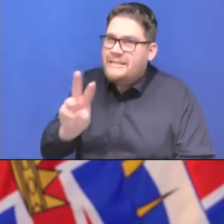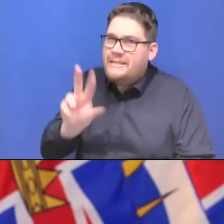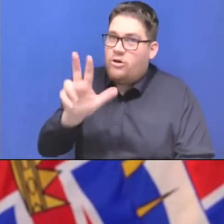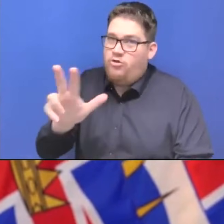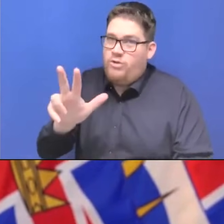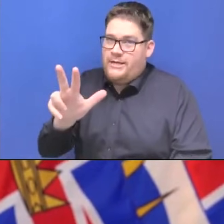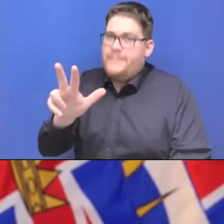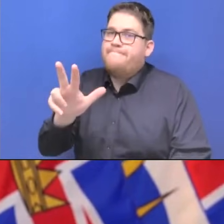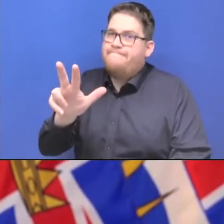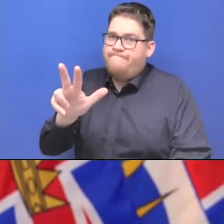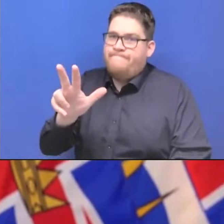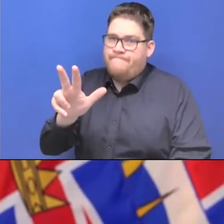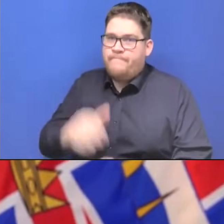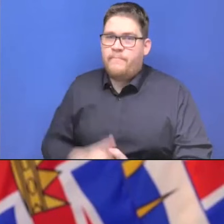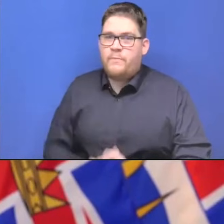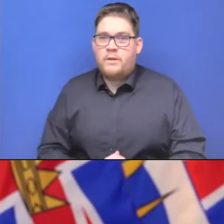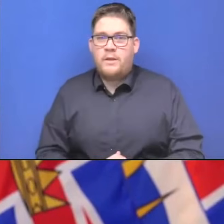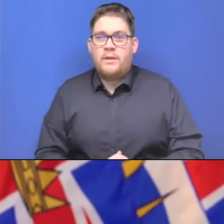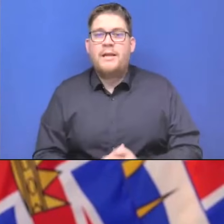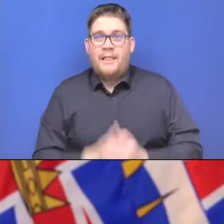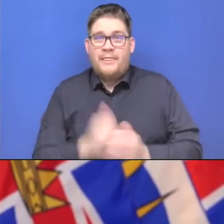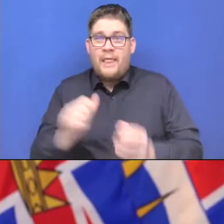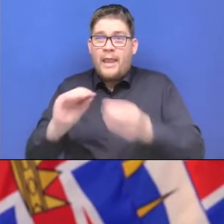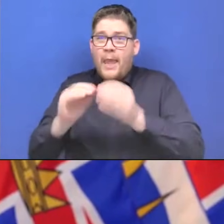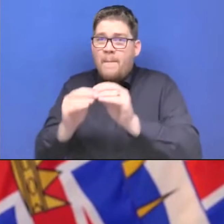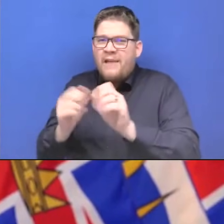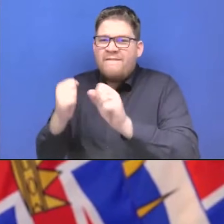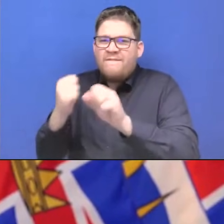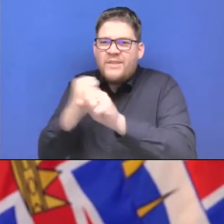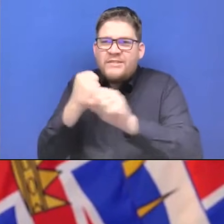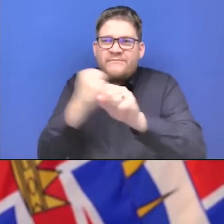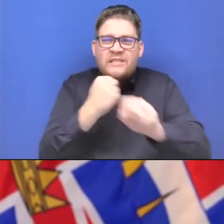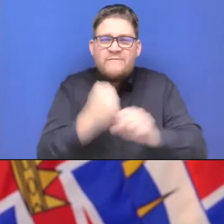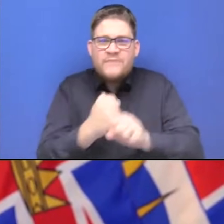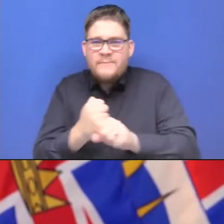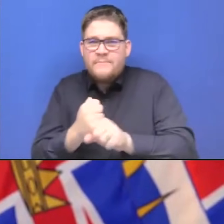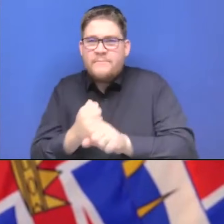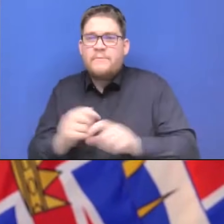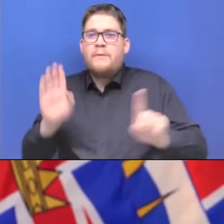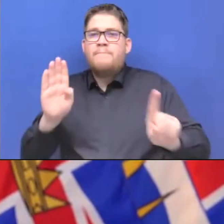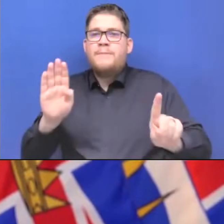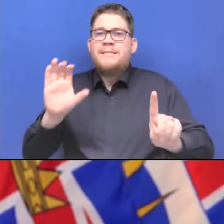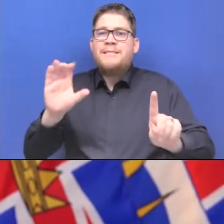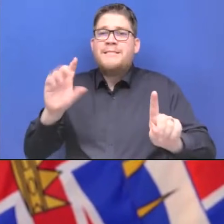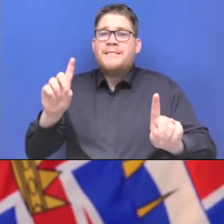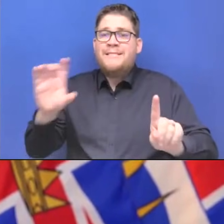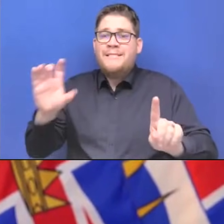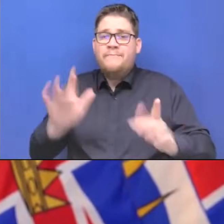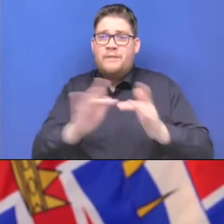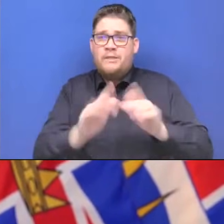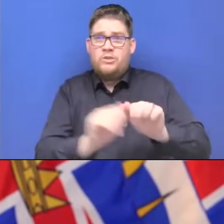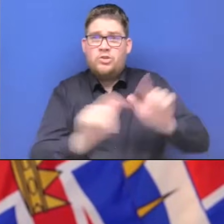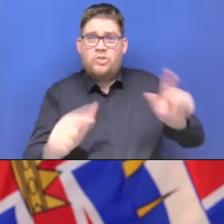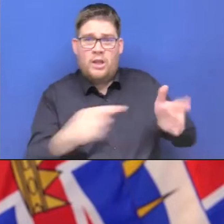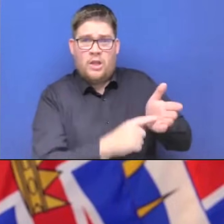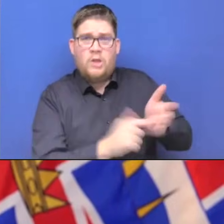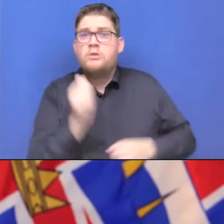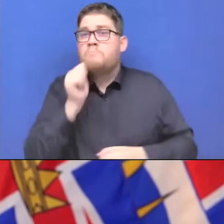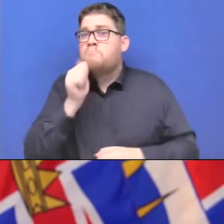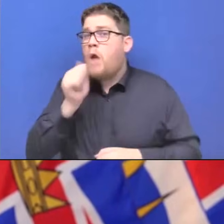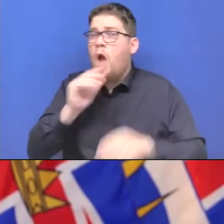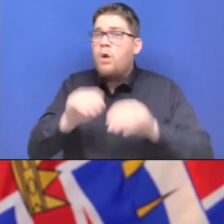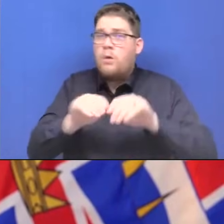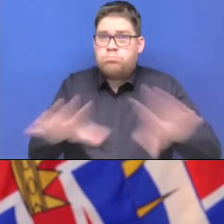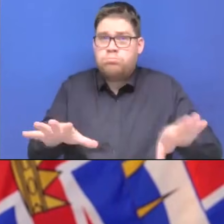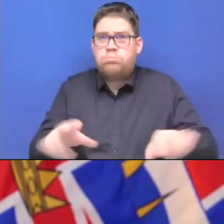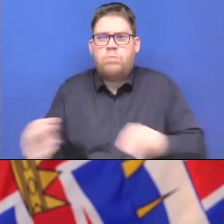data correction, will be visible on the BC CDC dashboard starting tomorrow. I think it